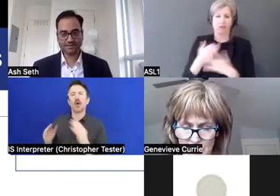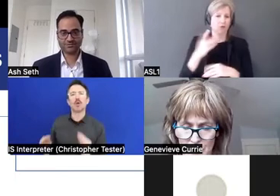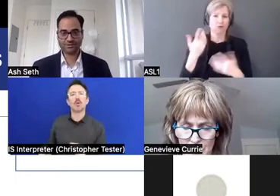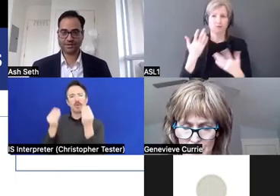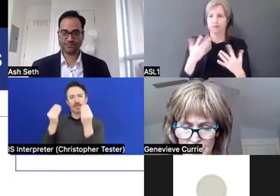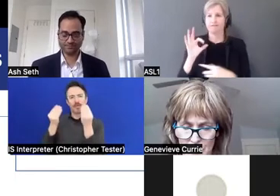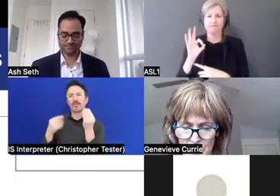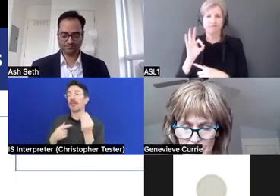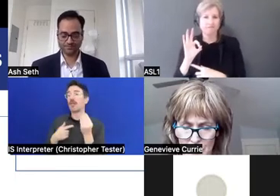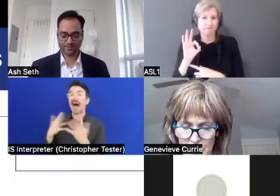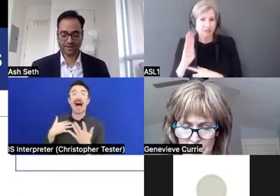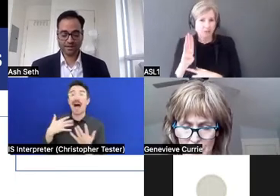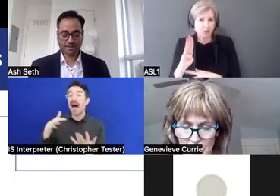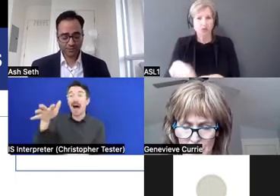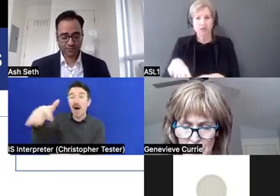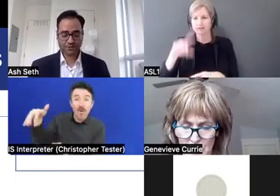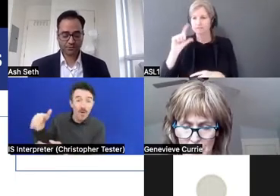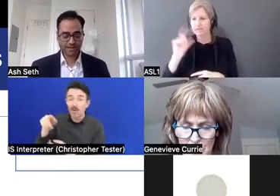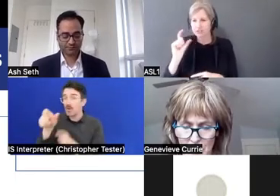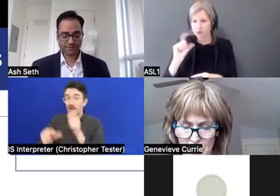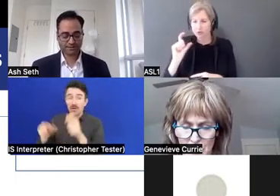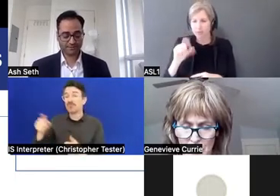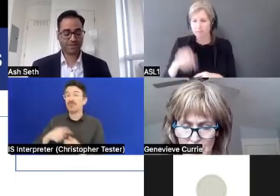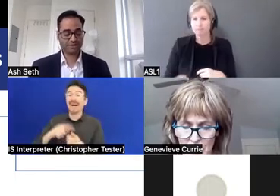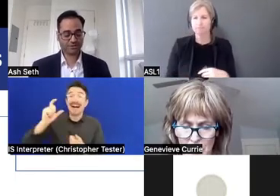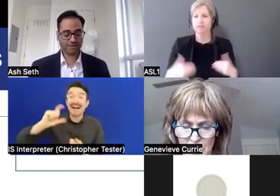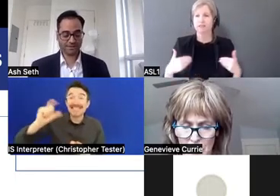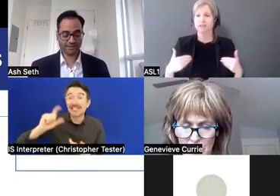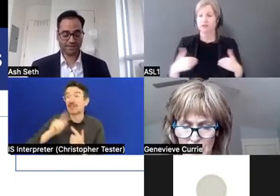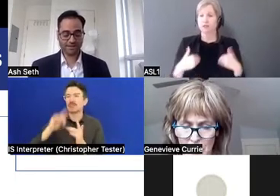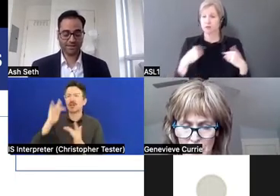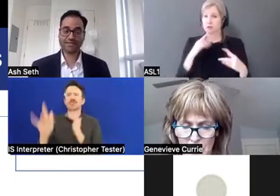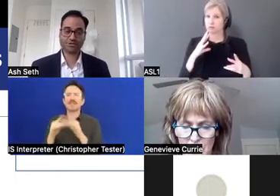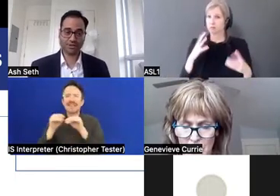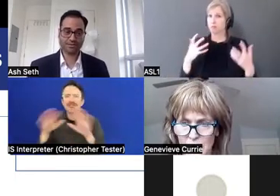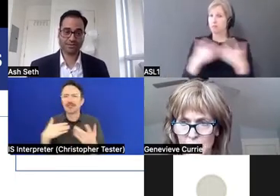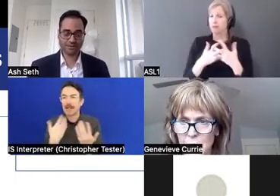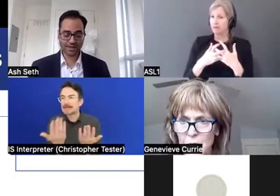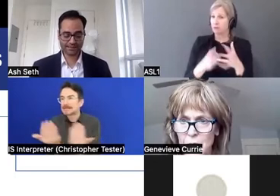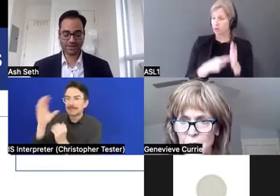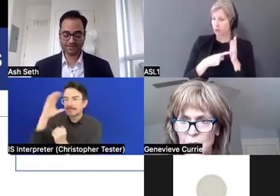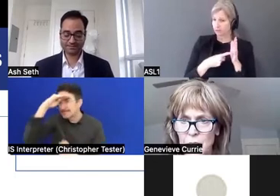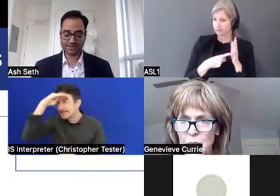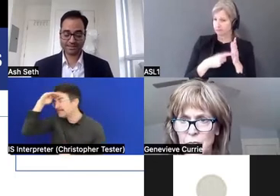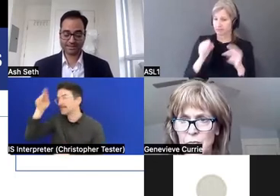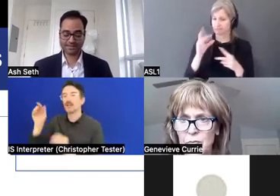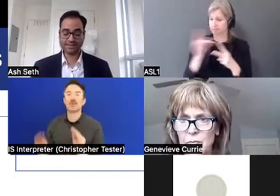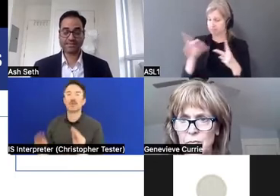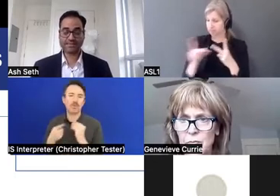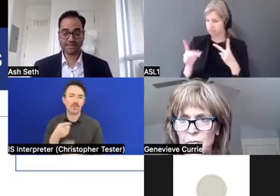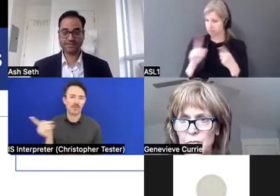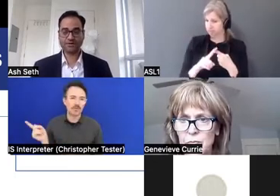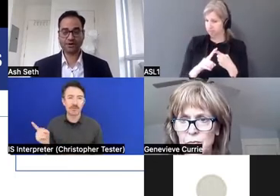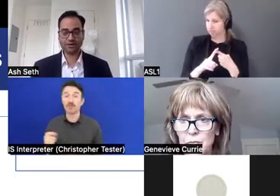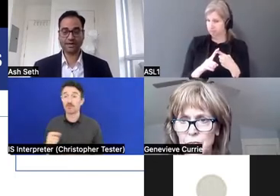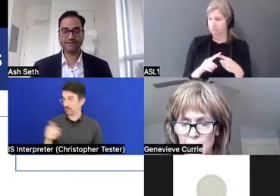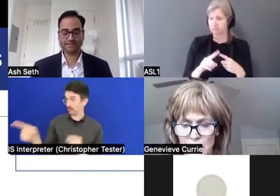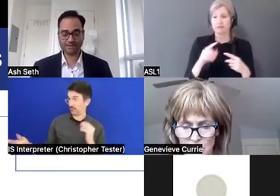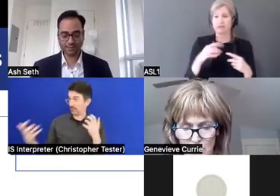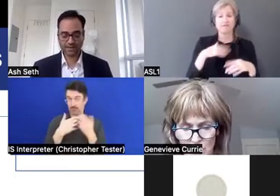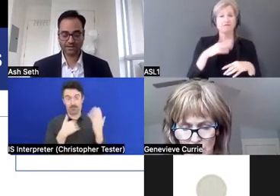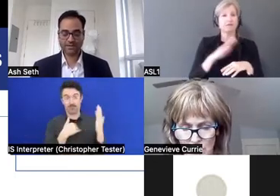and Instagram. Youth who met the participation criteria had a choice to either participate in a detailed